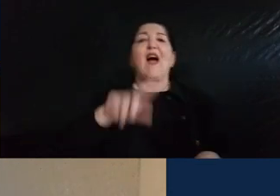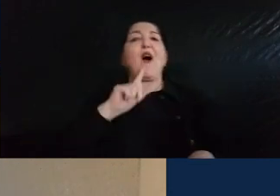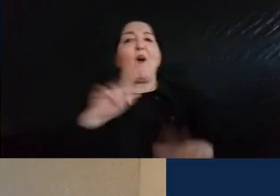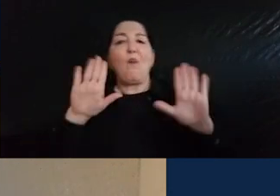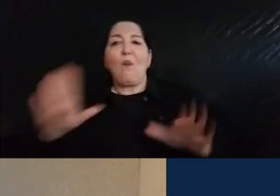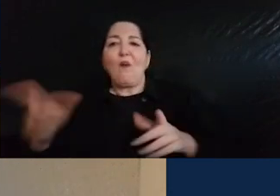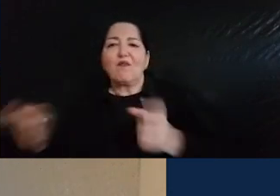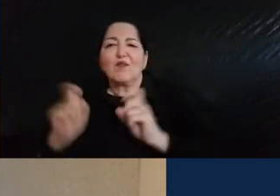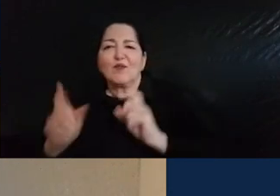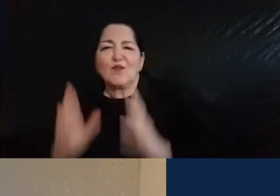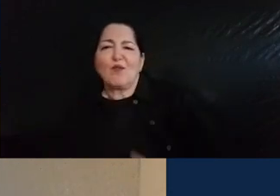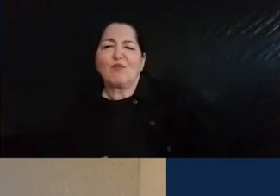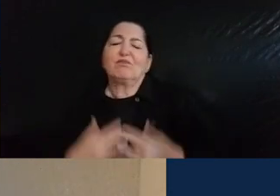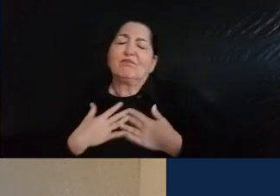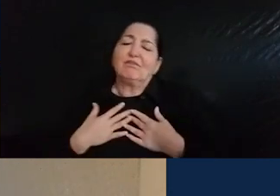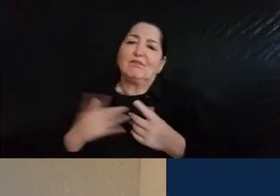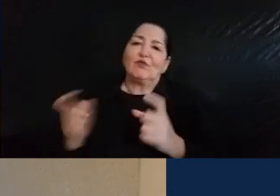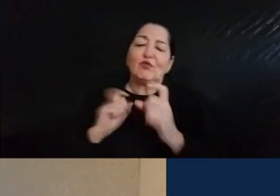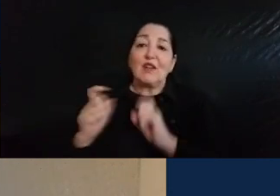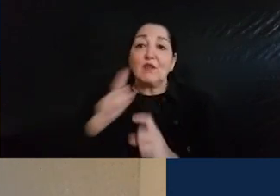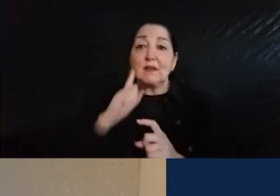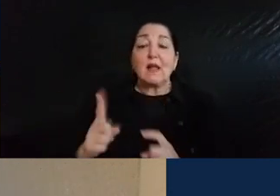matching gift of